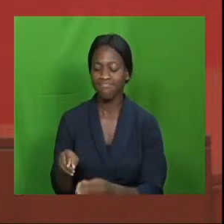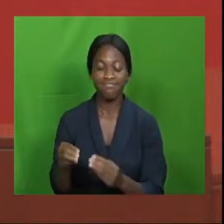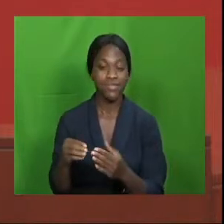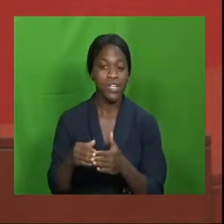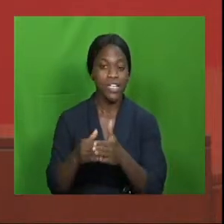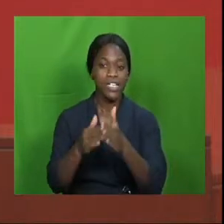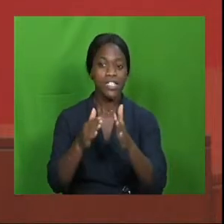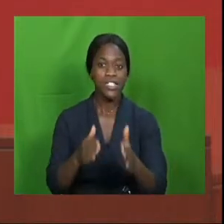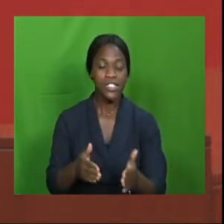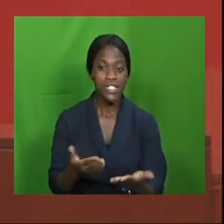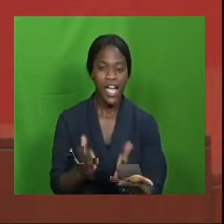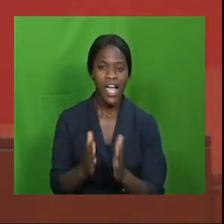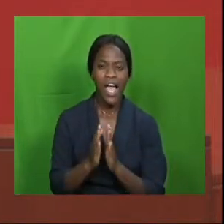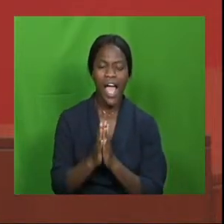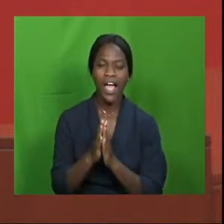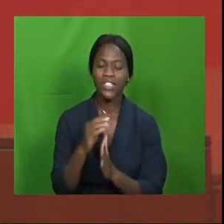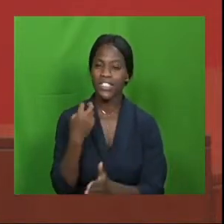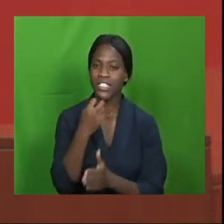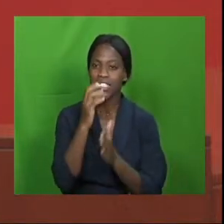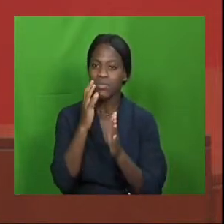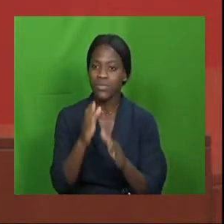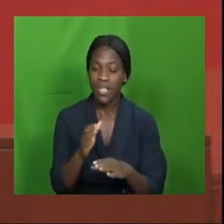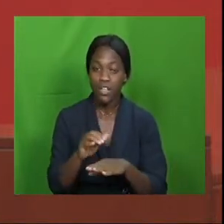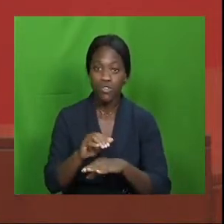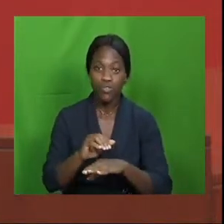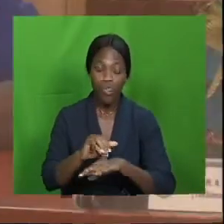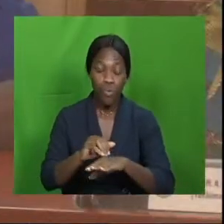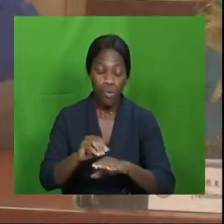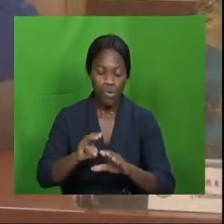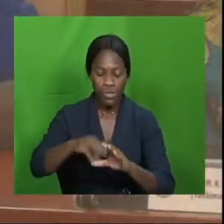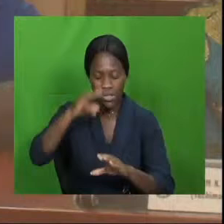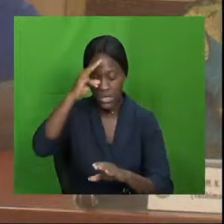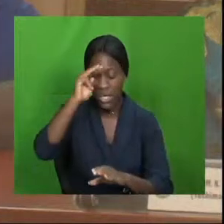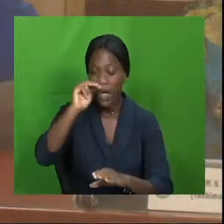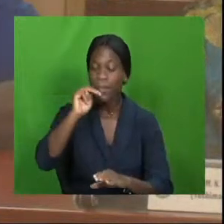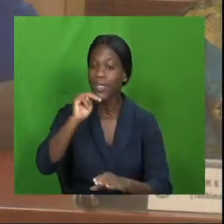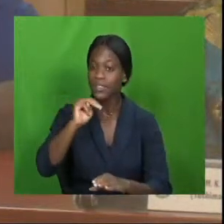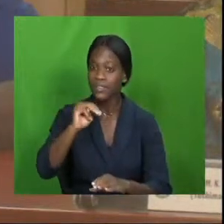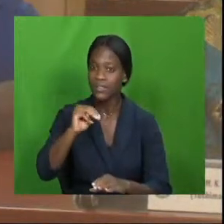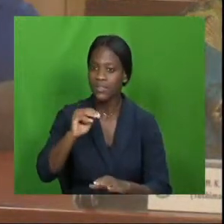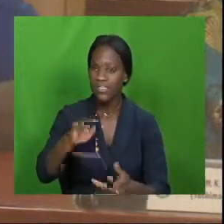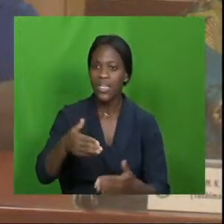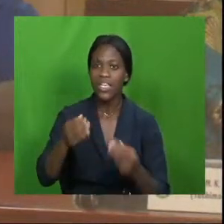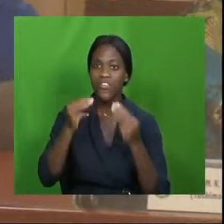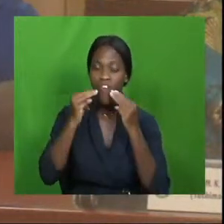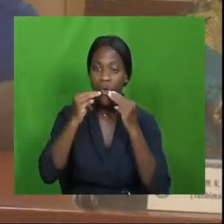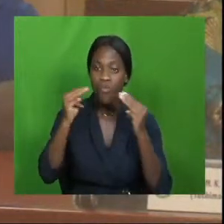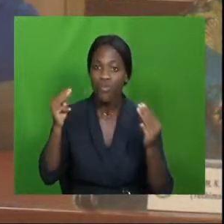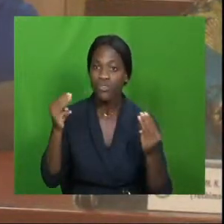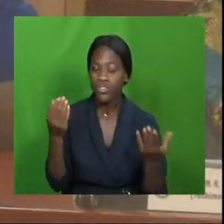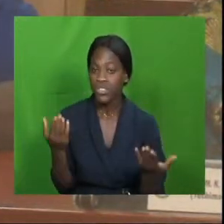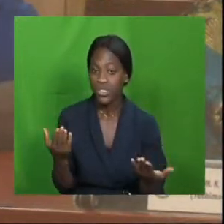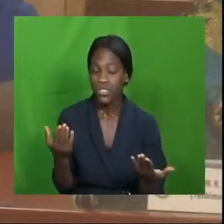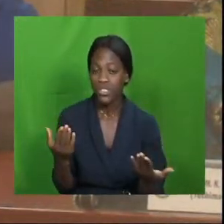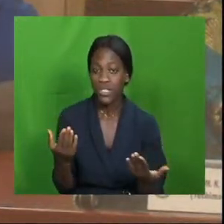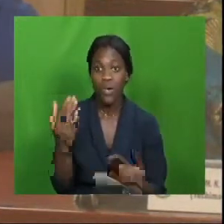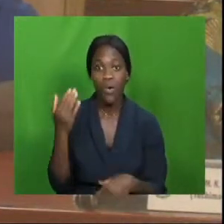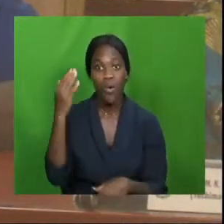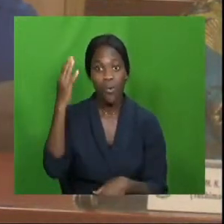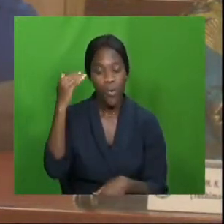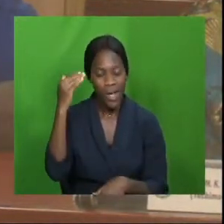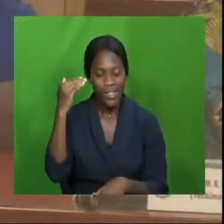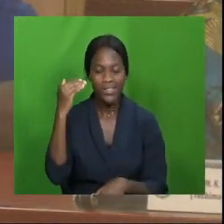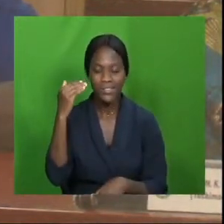to request the Speaker to call on the Chairman of the committee to move the motion on the floor, since the matter had been referred to the